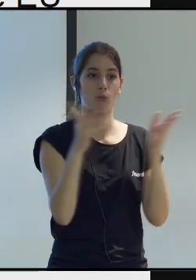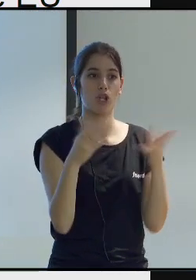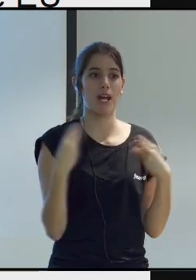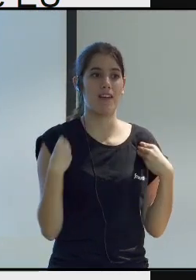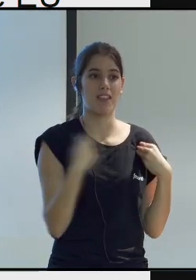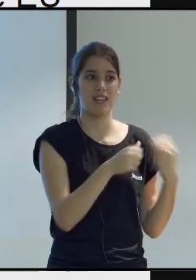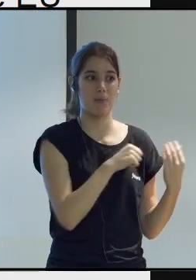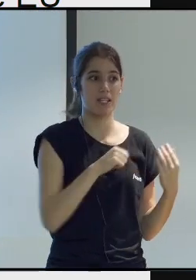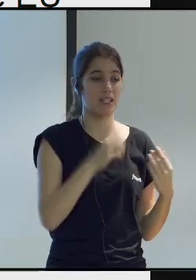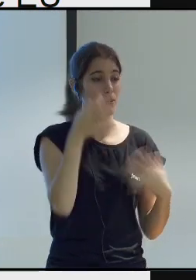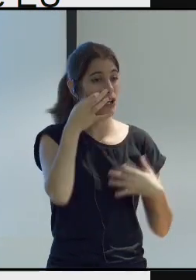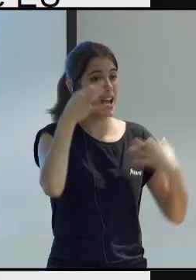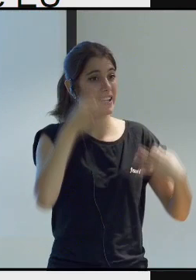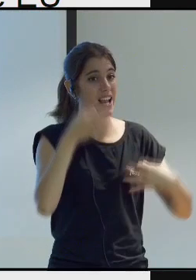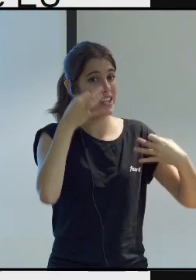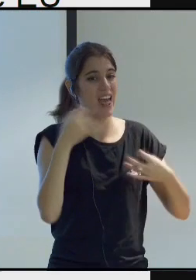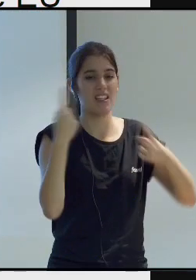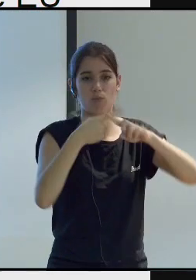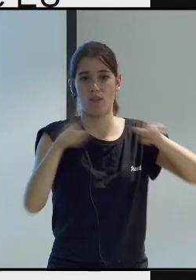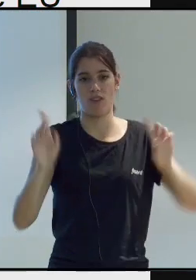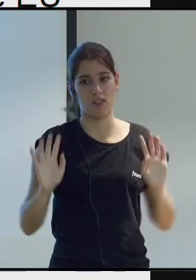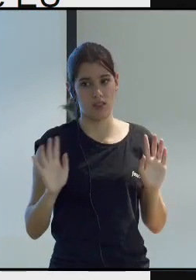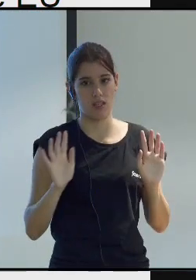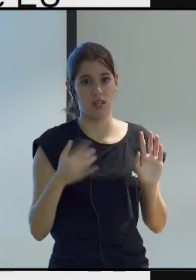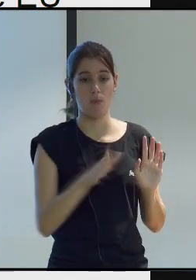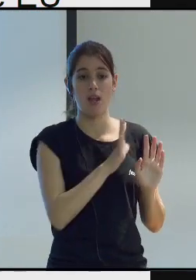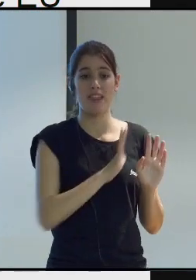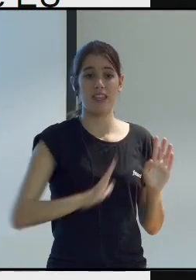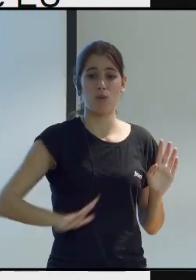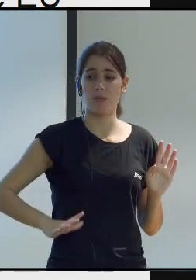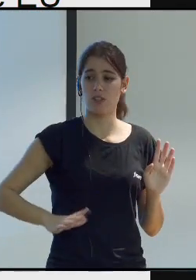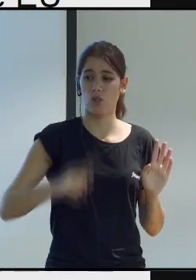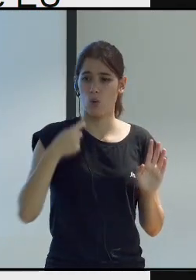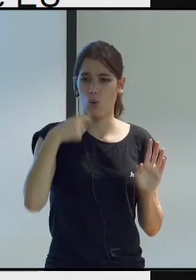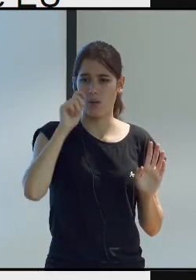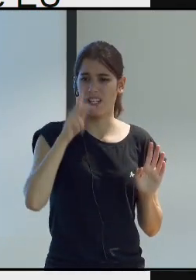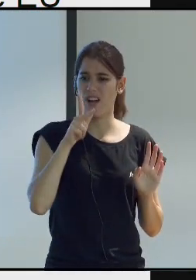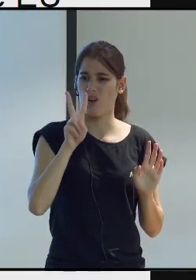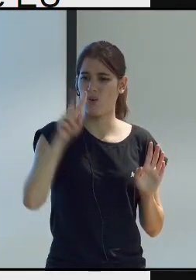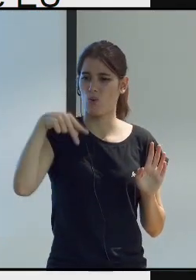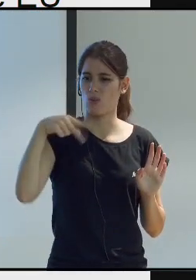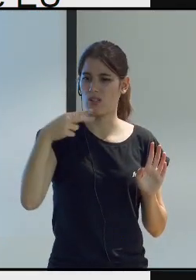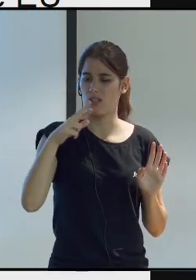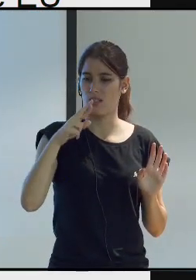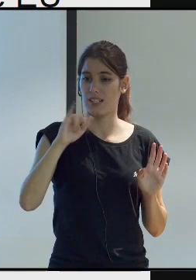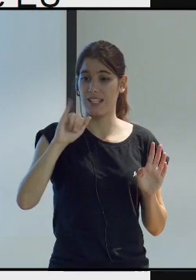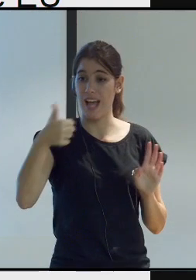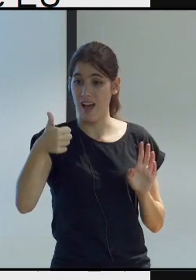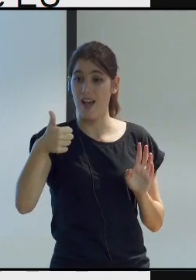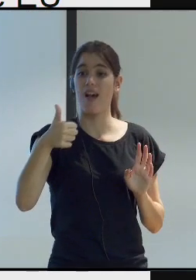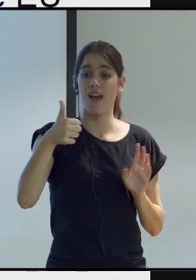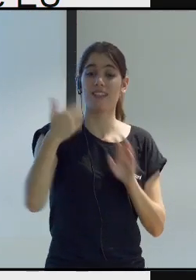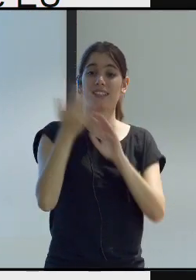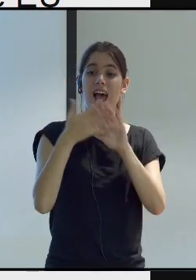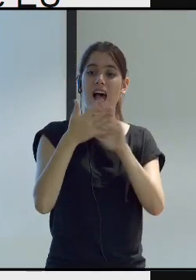different. For the moment, for example, Hungary is building down an institution where 2,500 persons